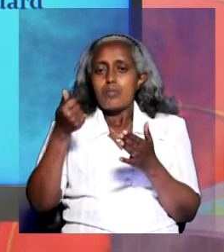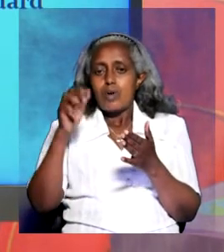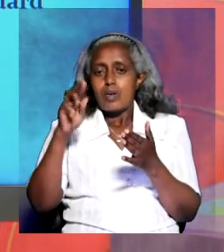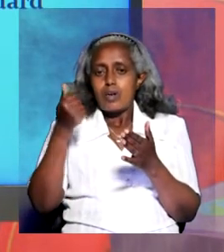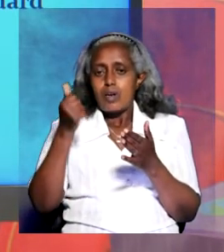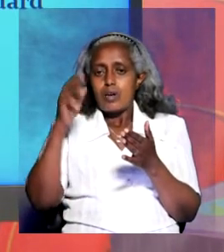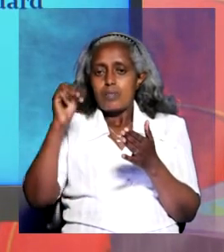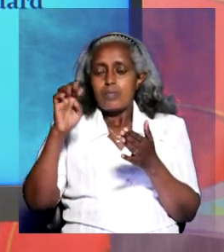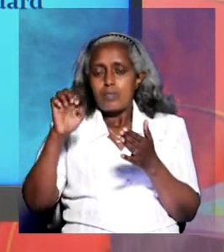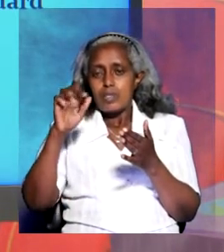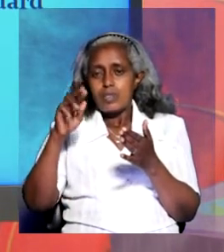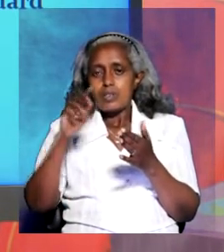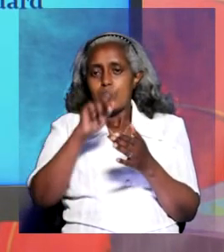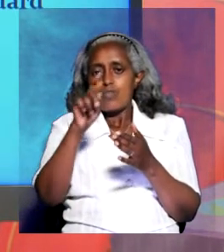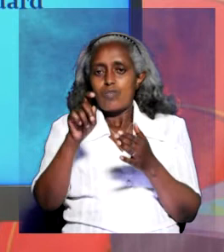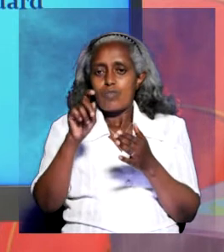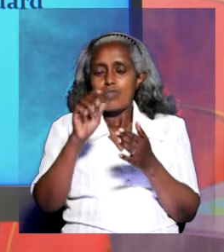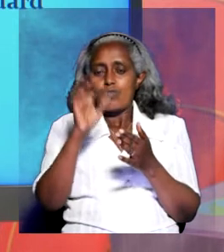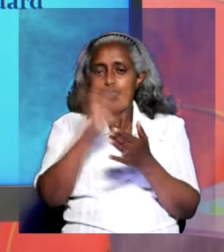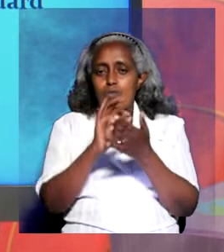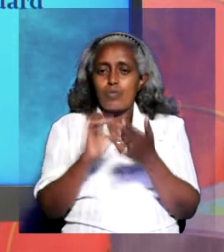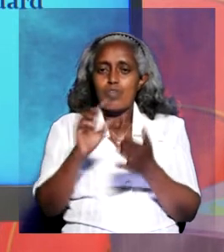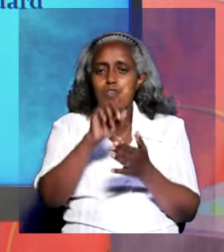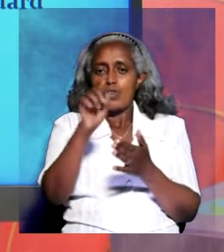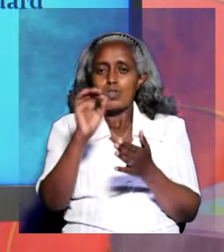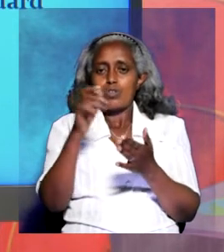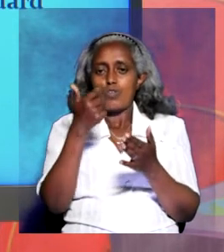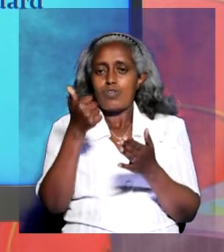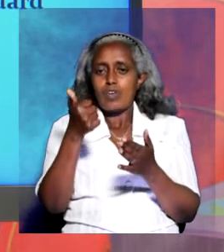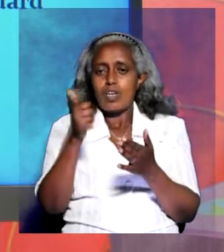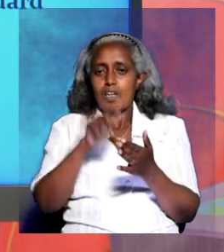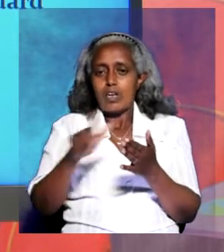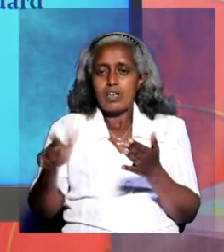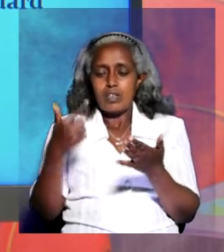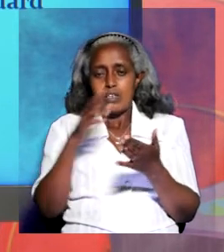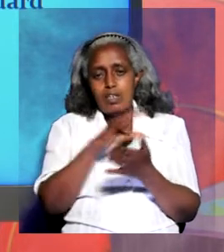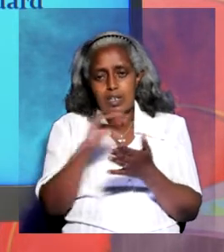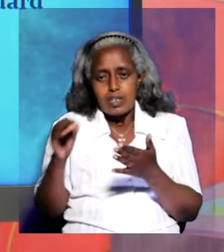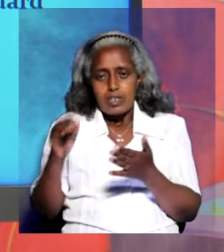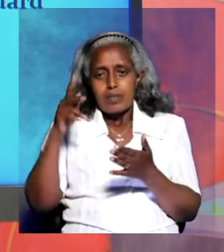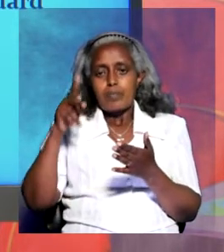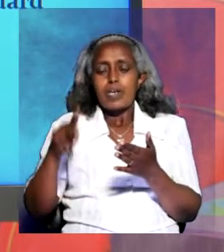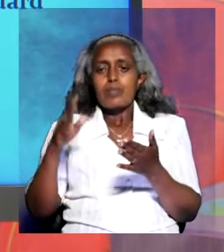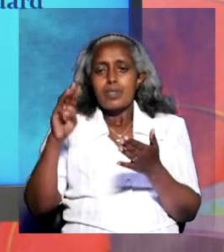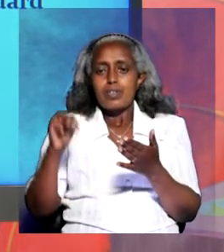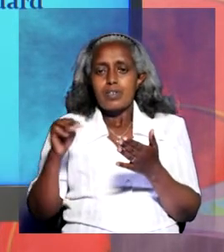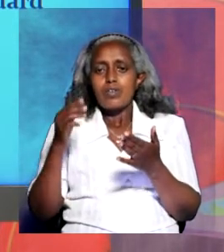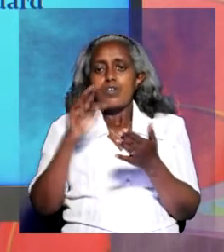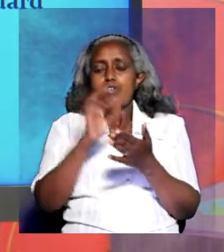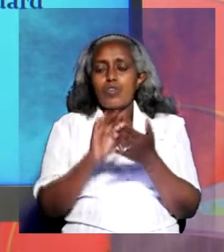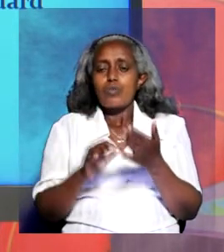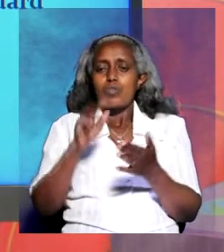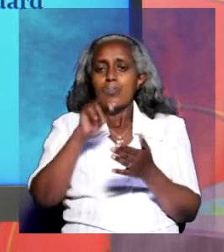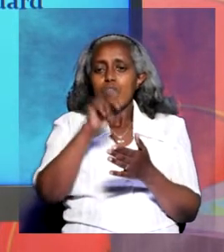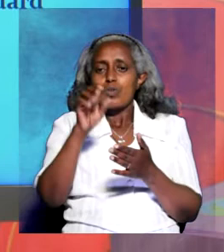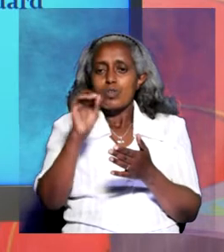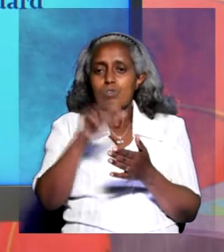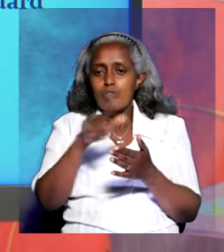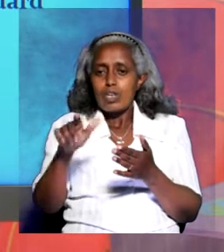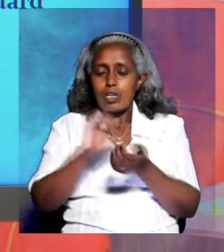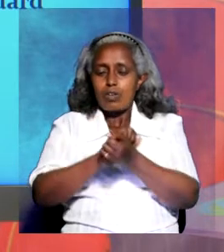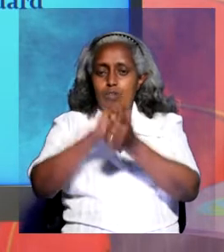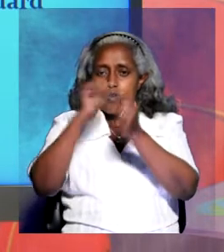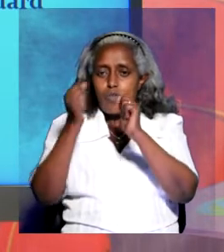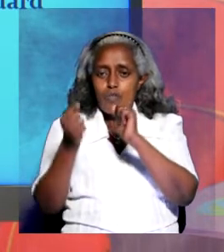of equation of a line. And parametric form of equation of a line can be converted